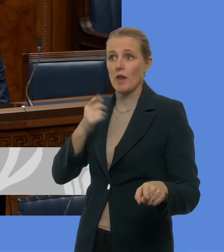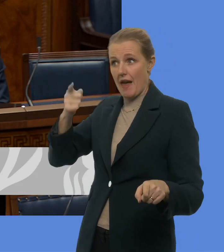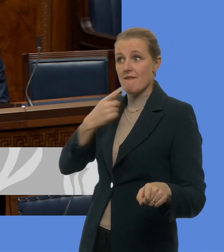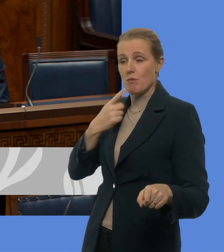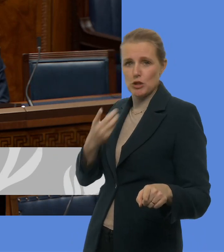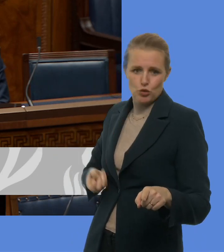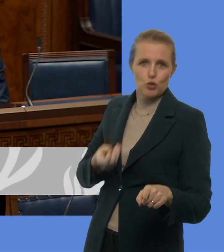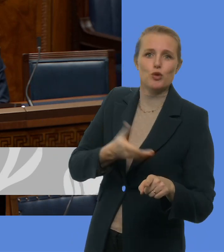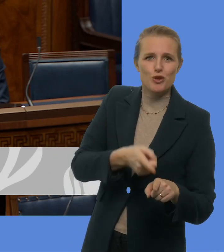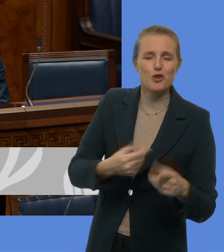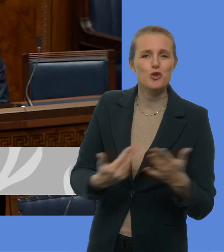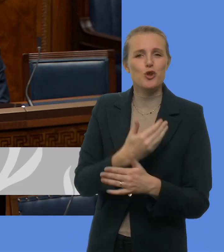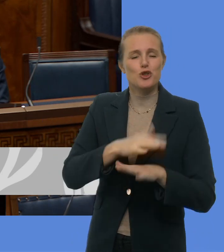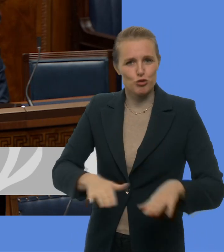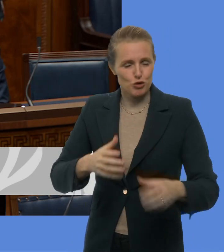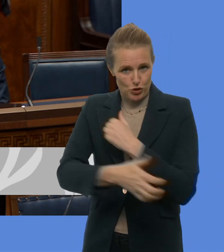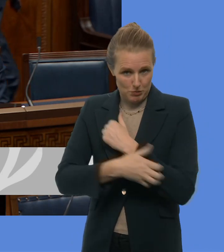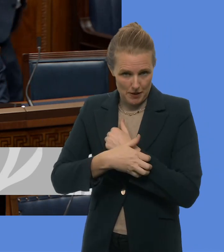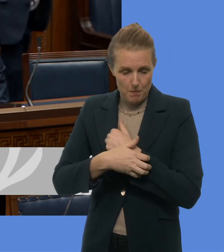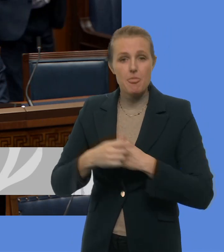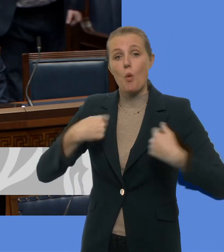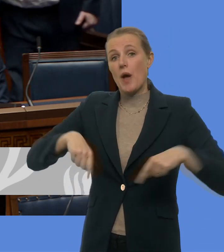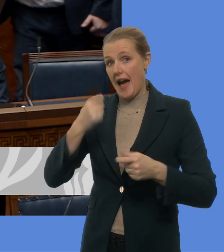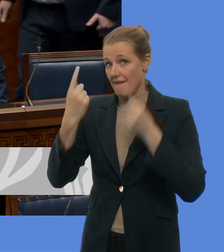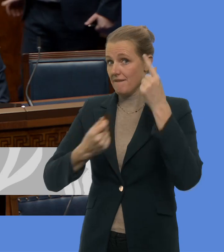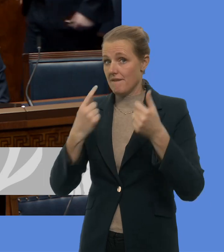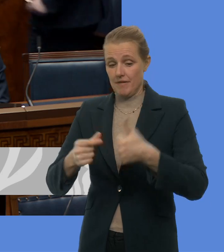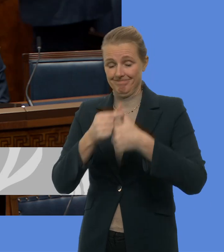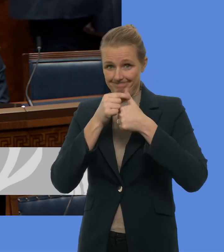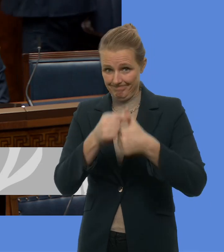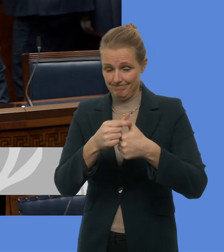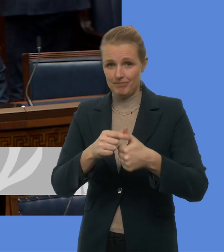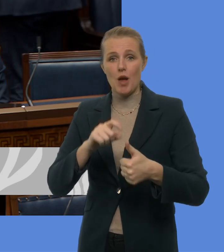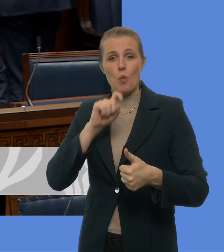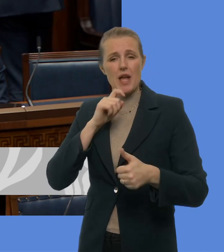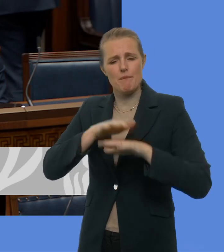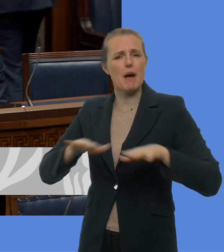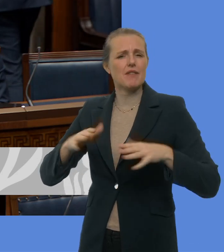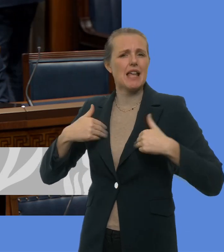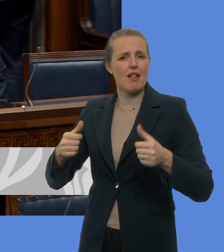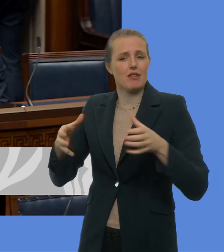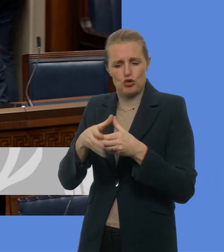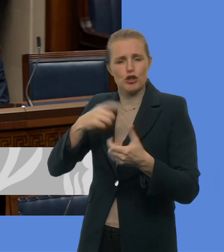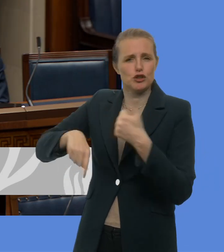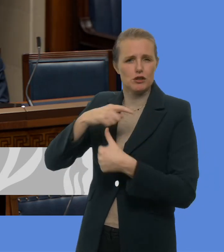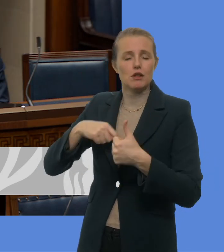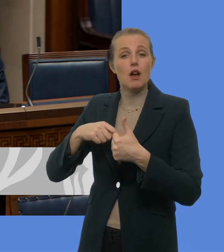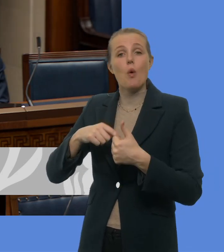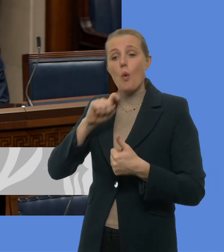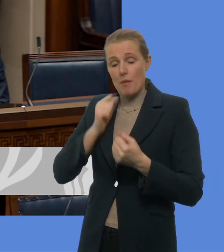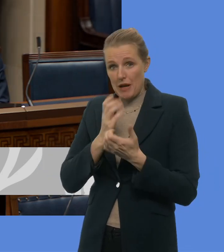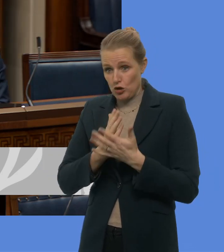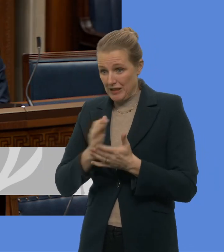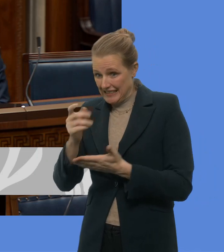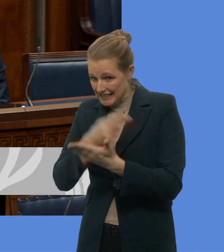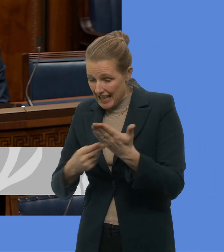in the delivery of the new children's hospital. That includes the Belfast Health and Social Care Trust, the design team and the